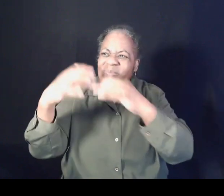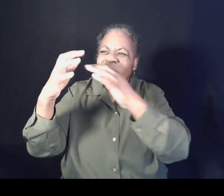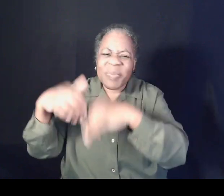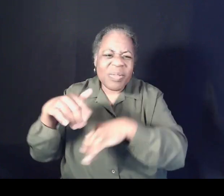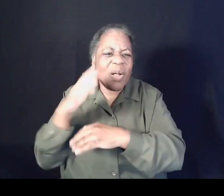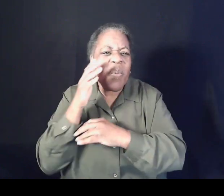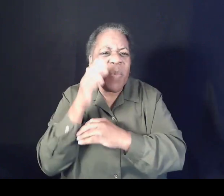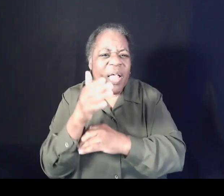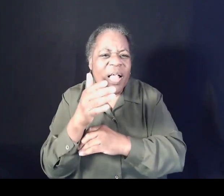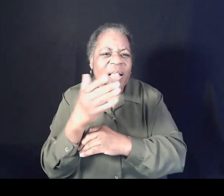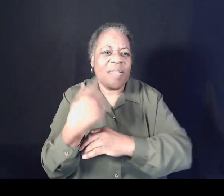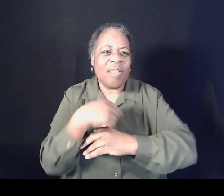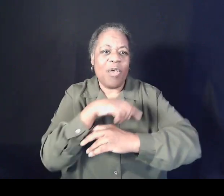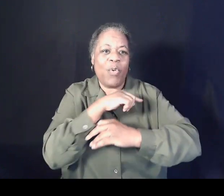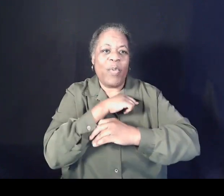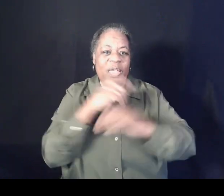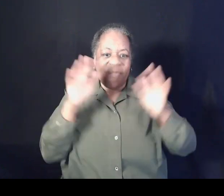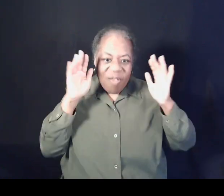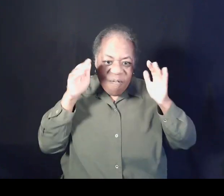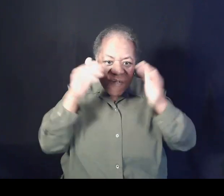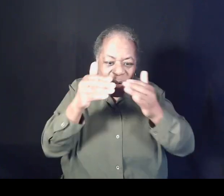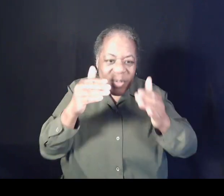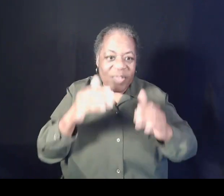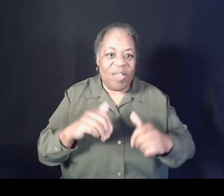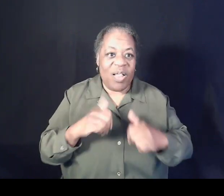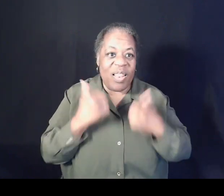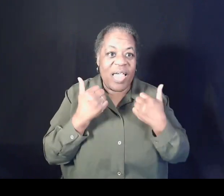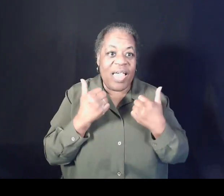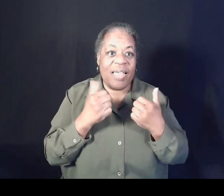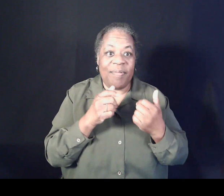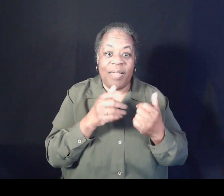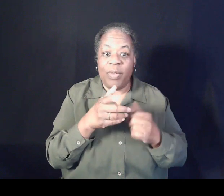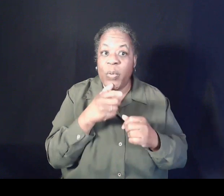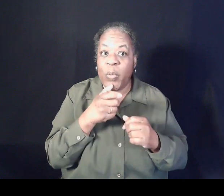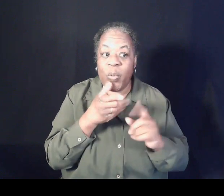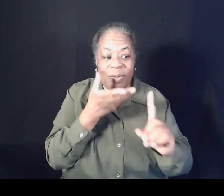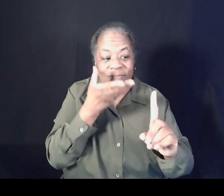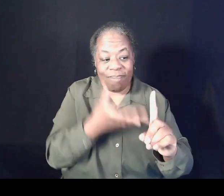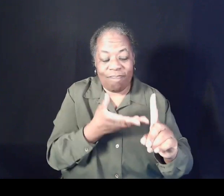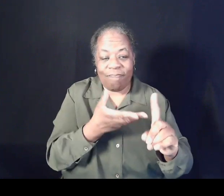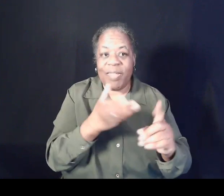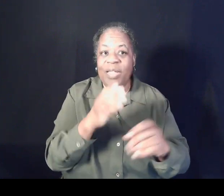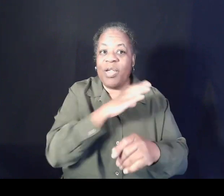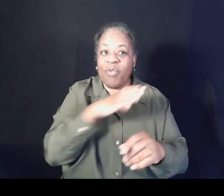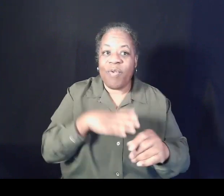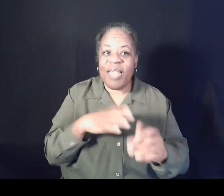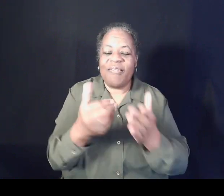may we revolve our lives around Christ, the new center, the new temple,